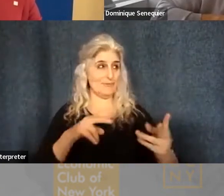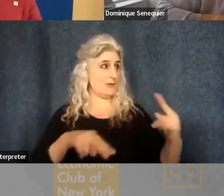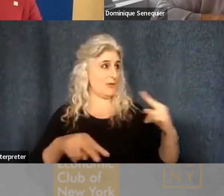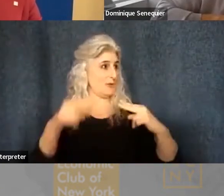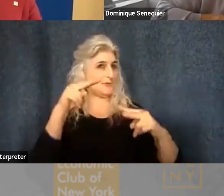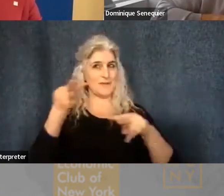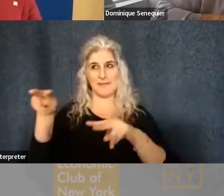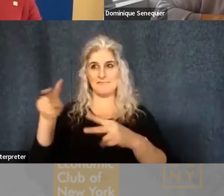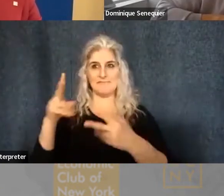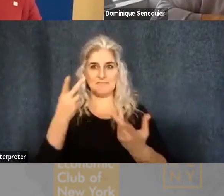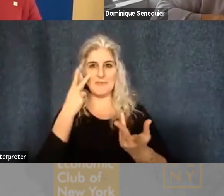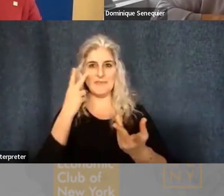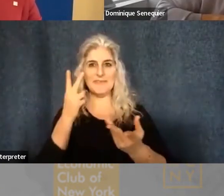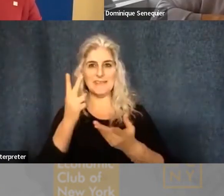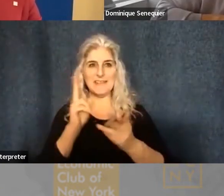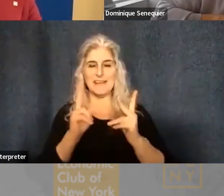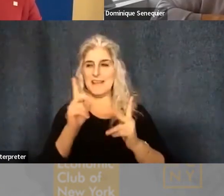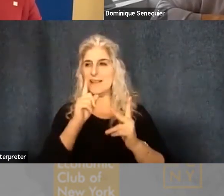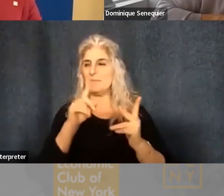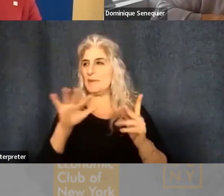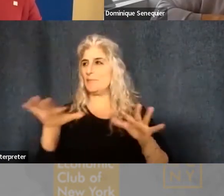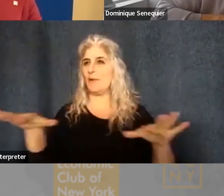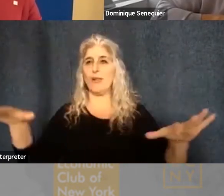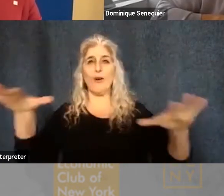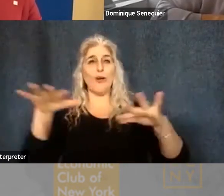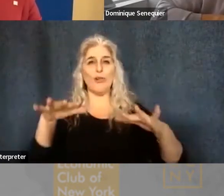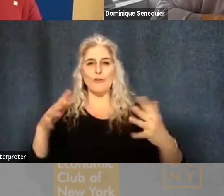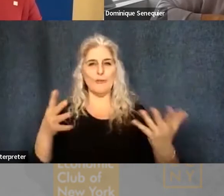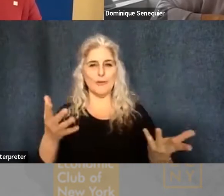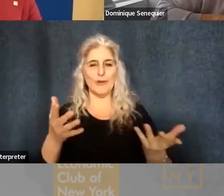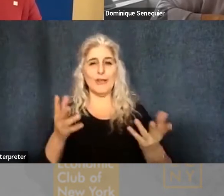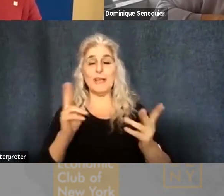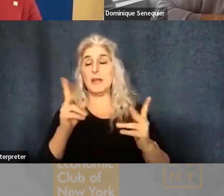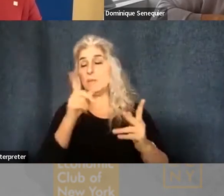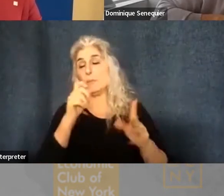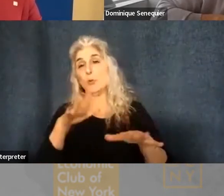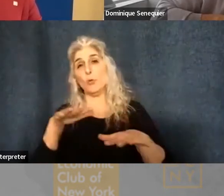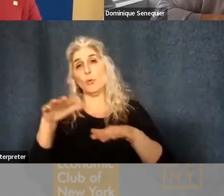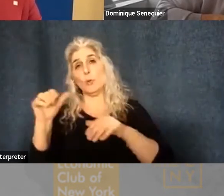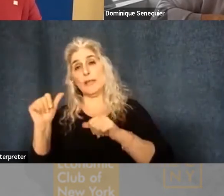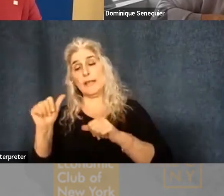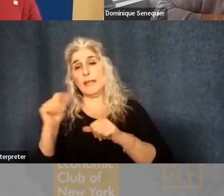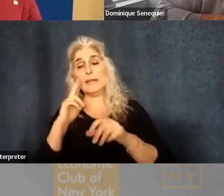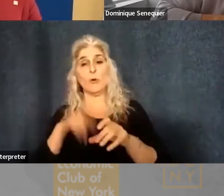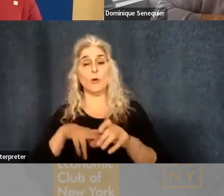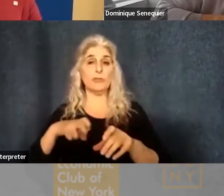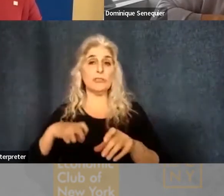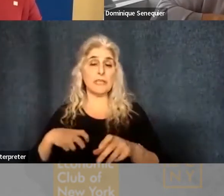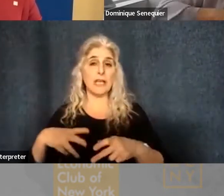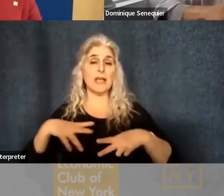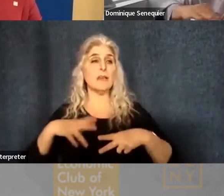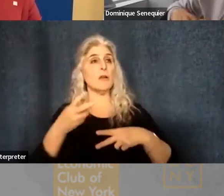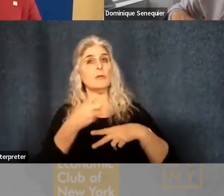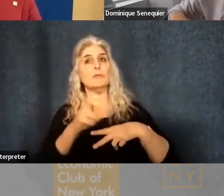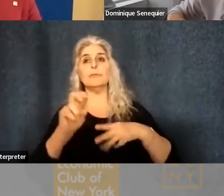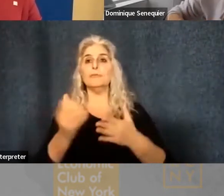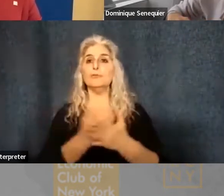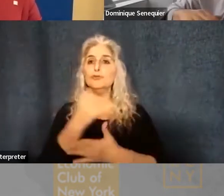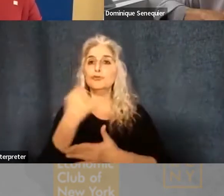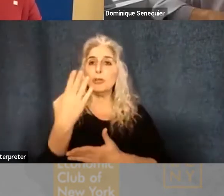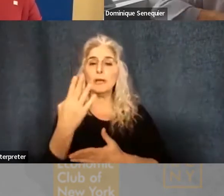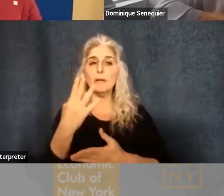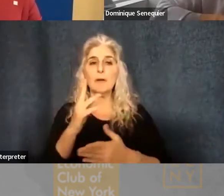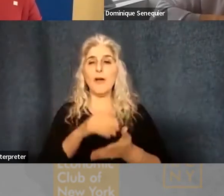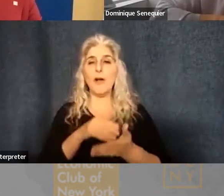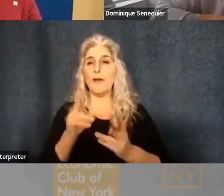people to the left and to the right of us end up resigning, going into a different job. A lot of folks have called it